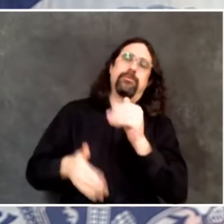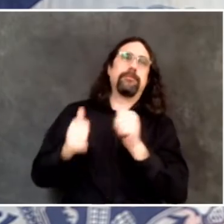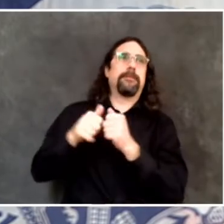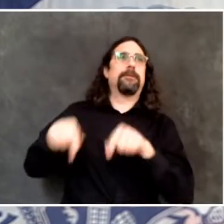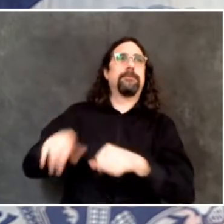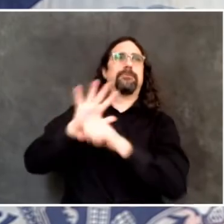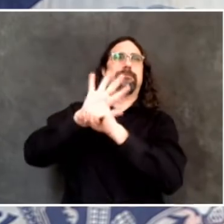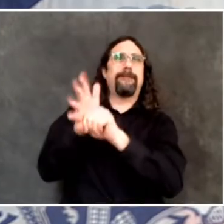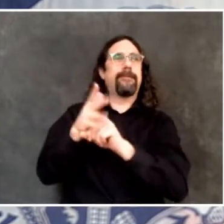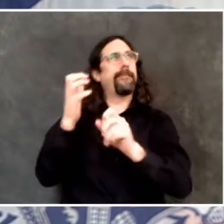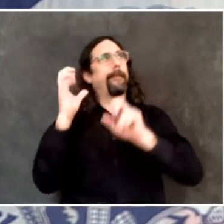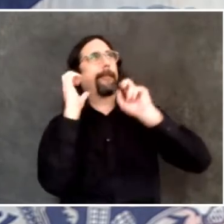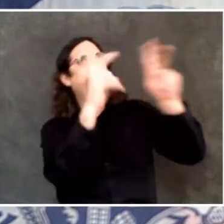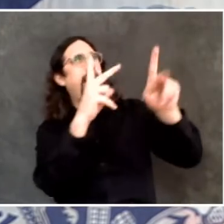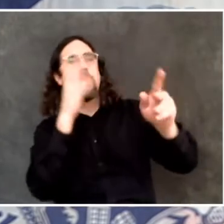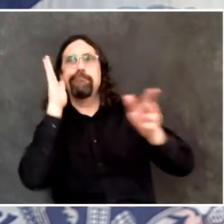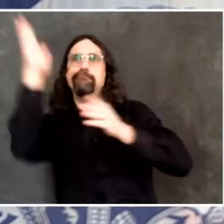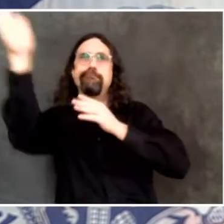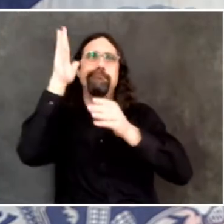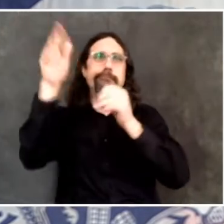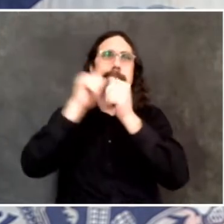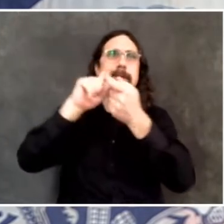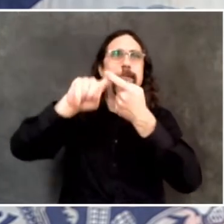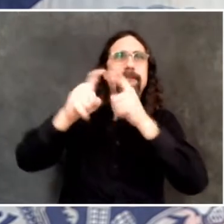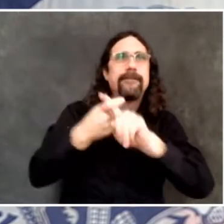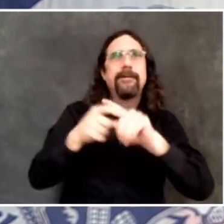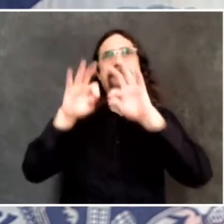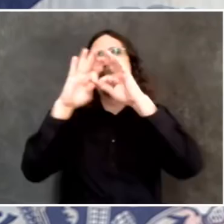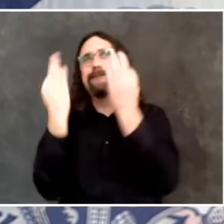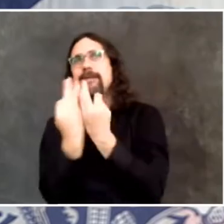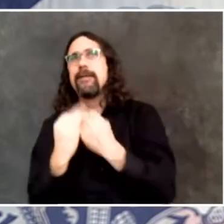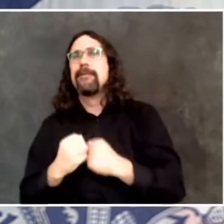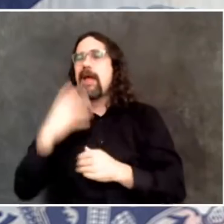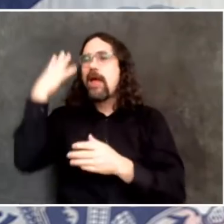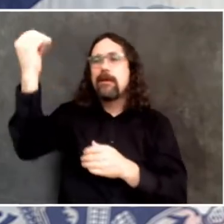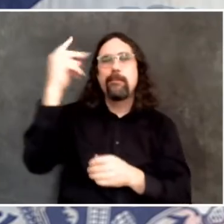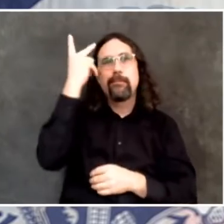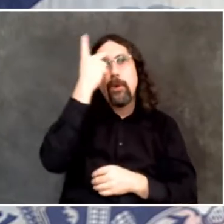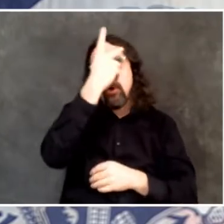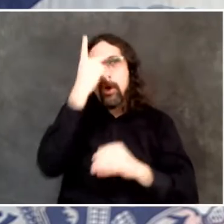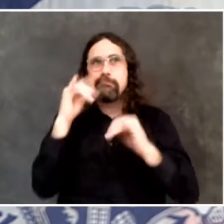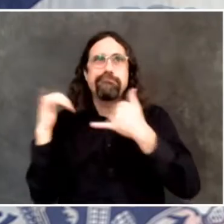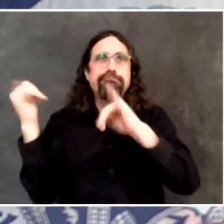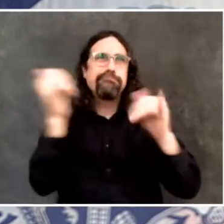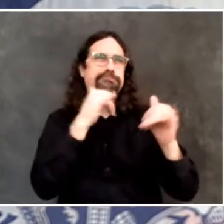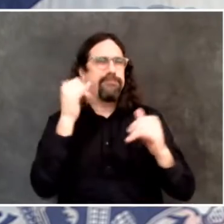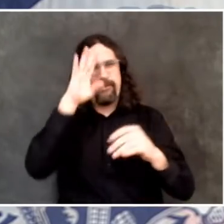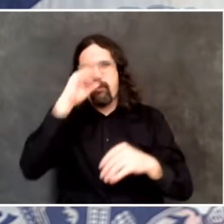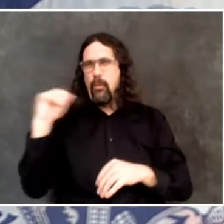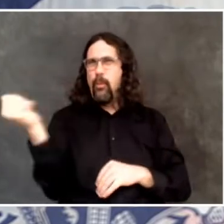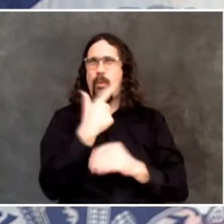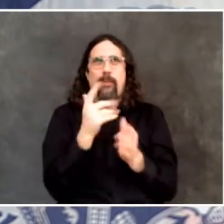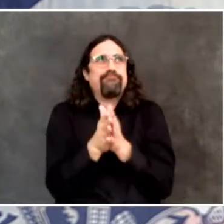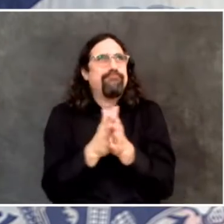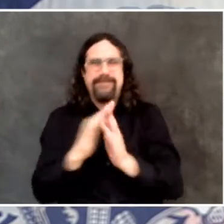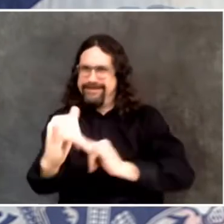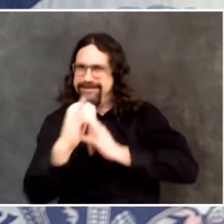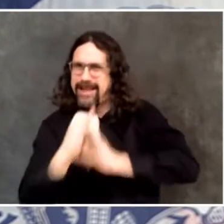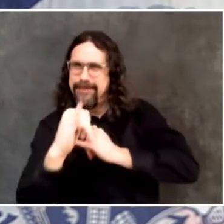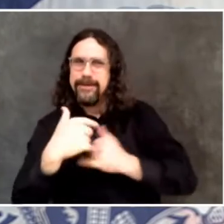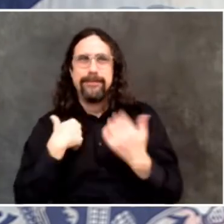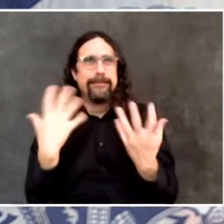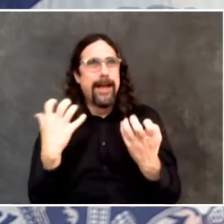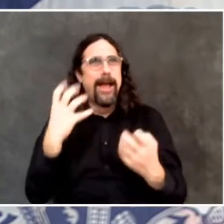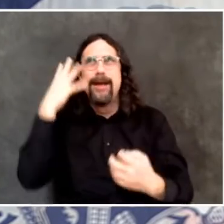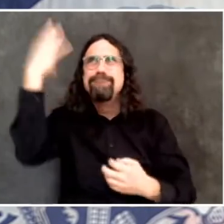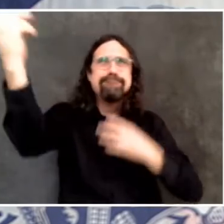park, you know, eat outdoors at a restaurant. There's all sorts of wonderful things in this city. Outdoor concerts, all the things that